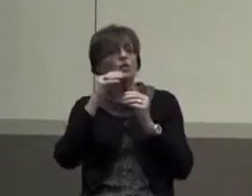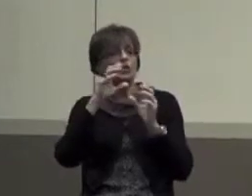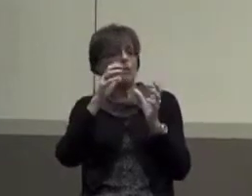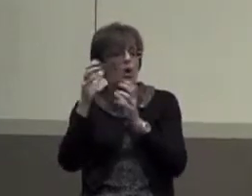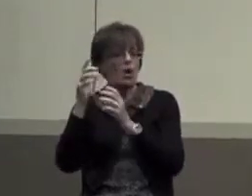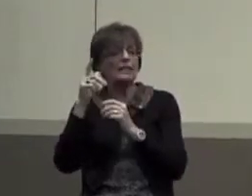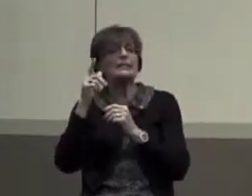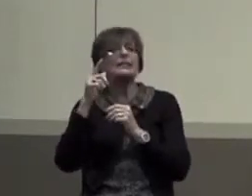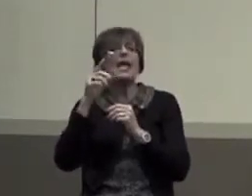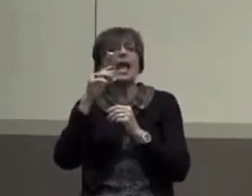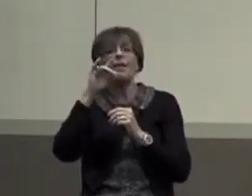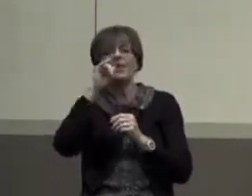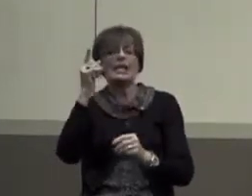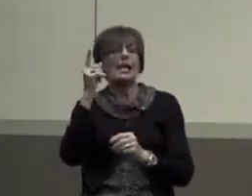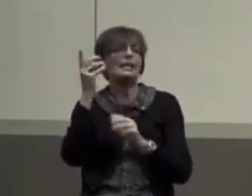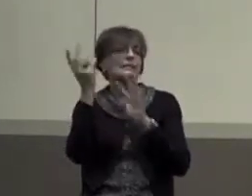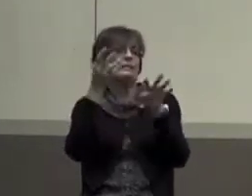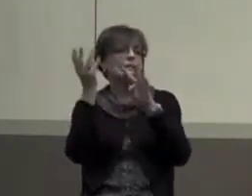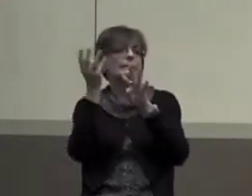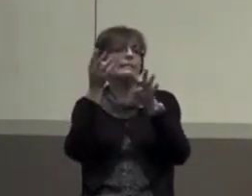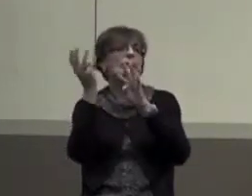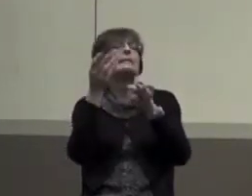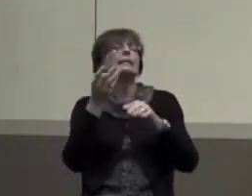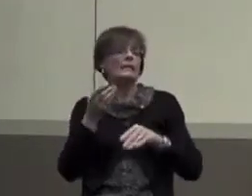that causes an awful lot of distraction.